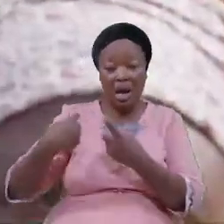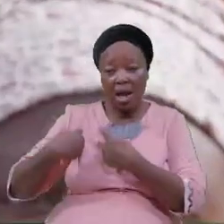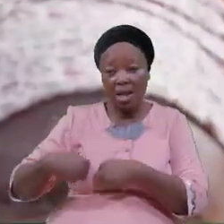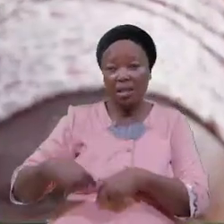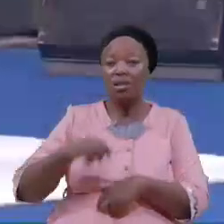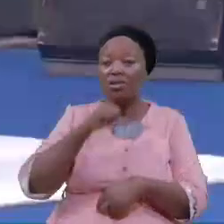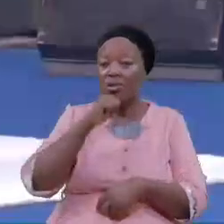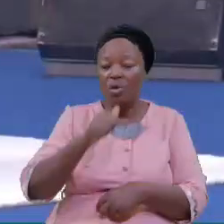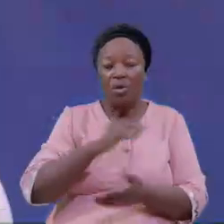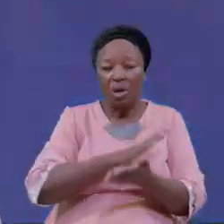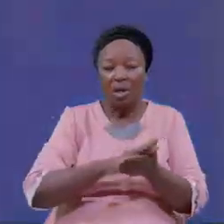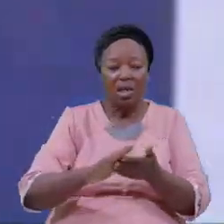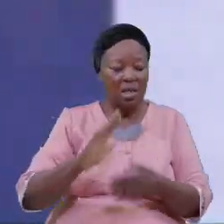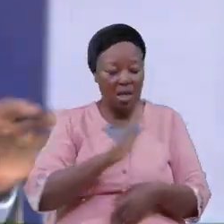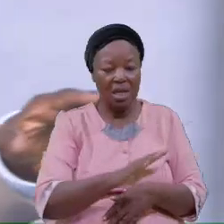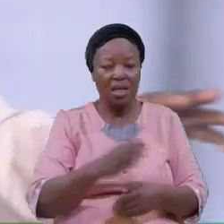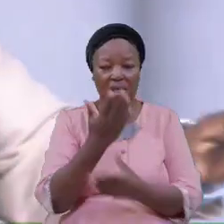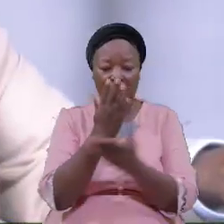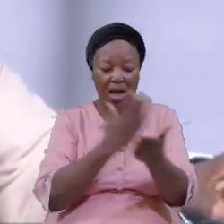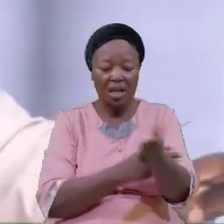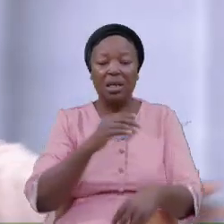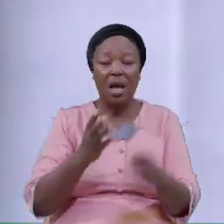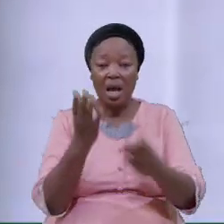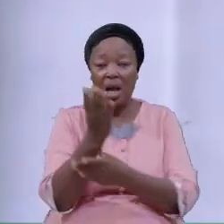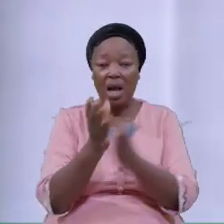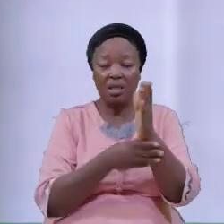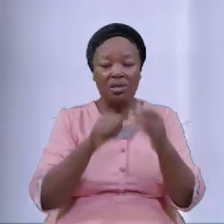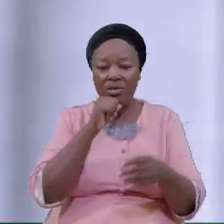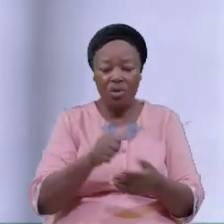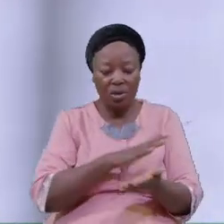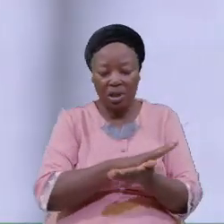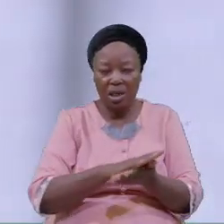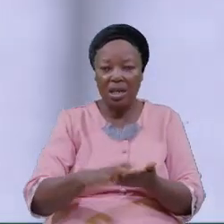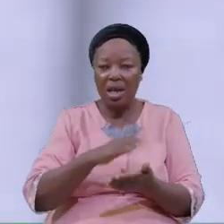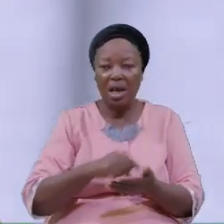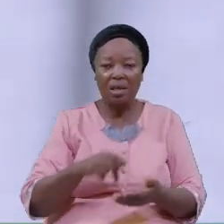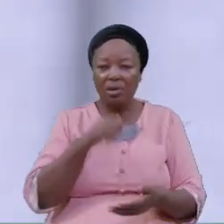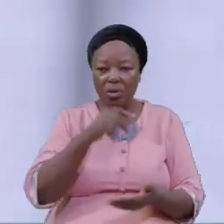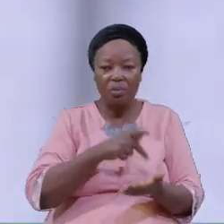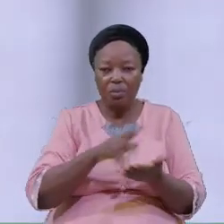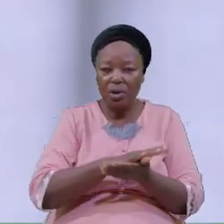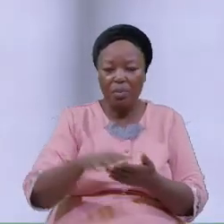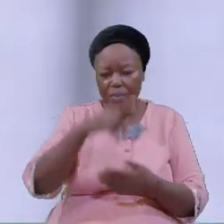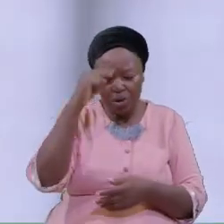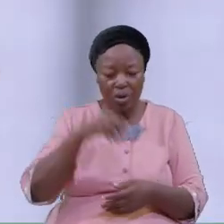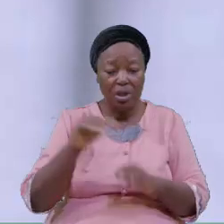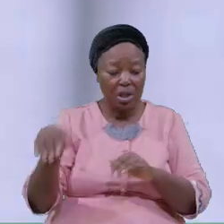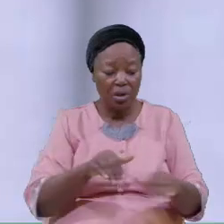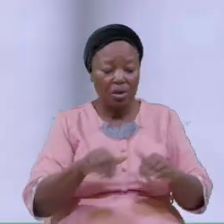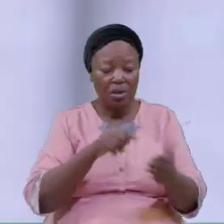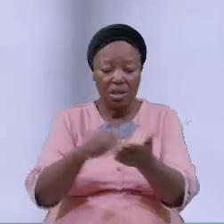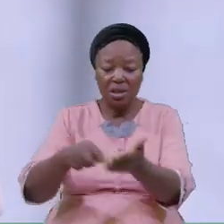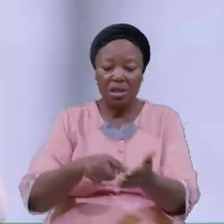not pure because he does this with women. He does this with money.